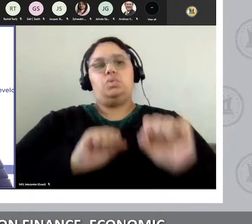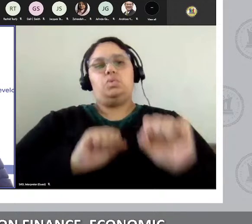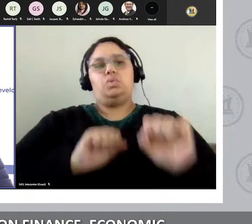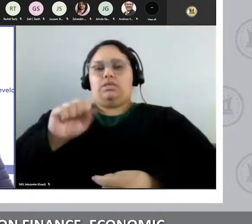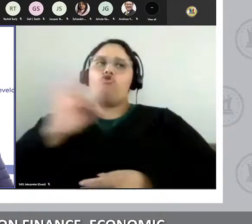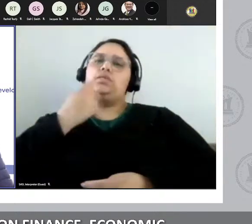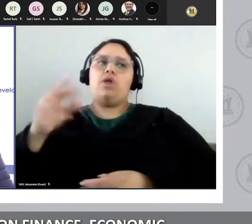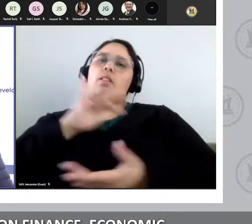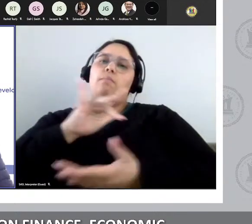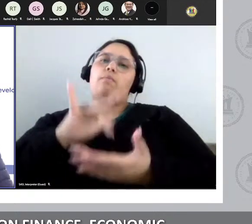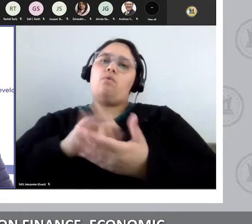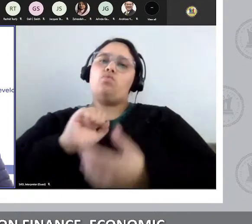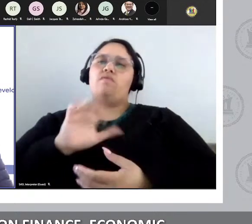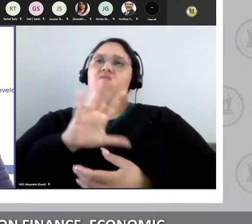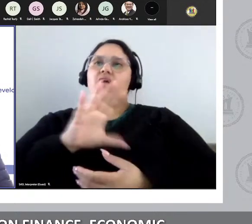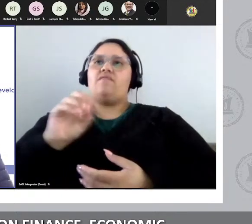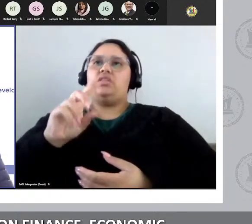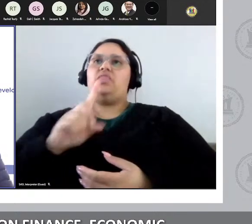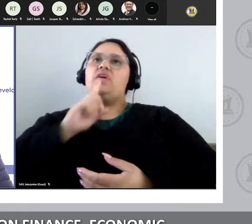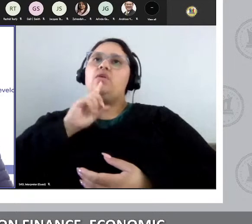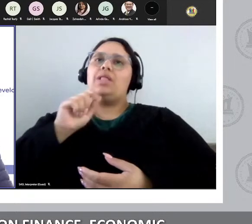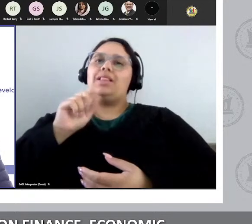And that's sort of a